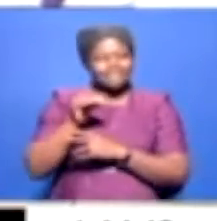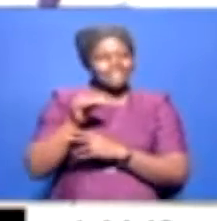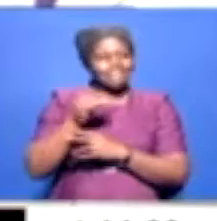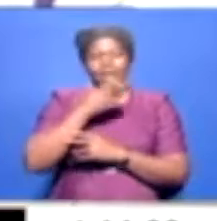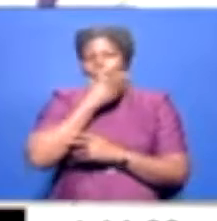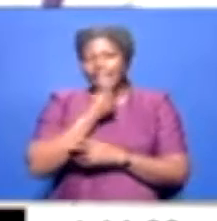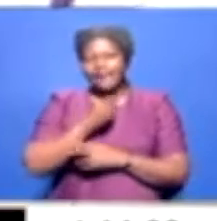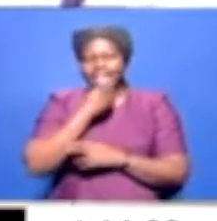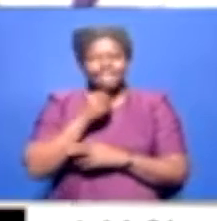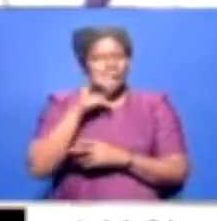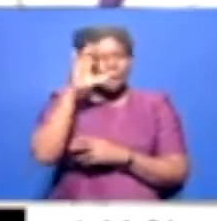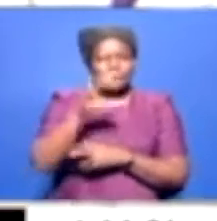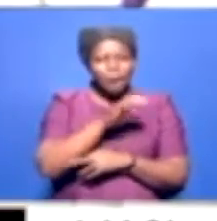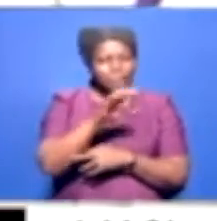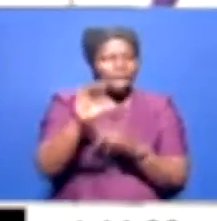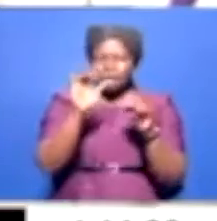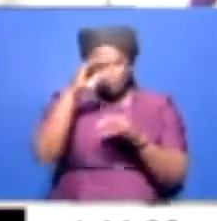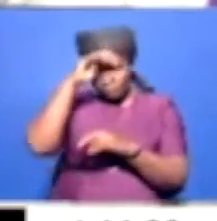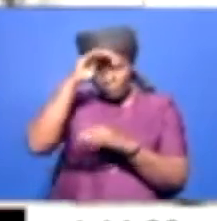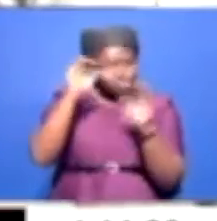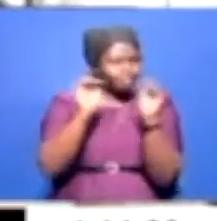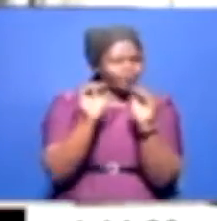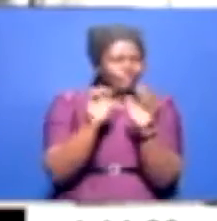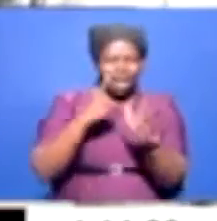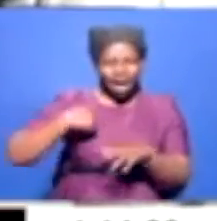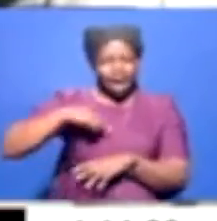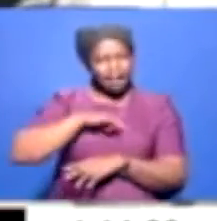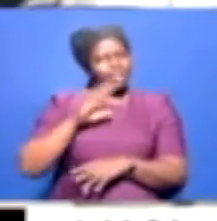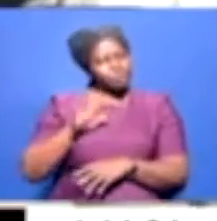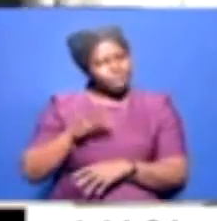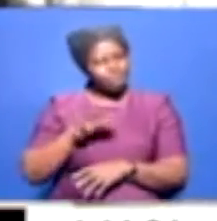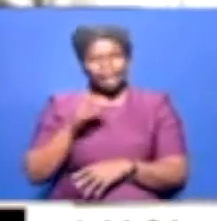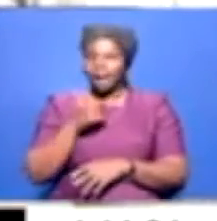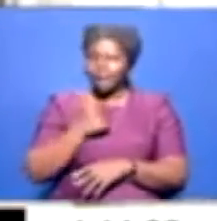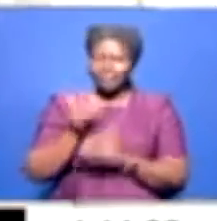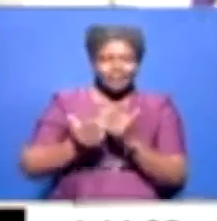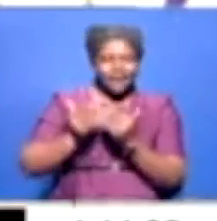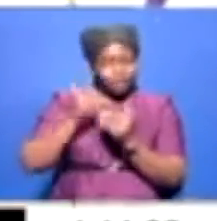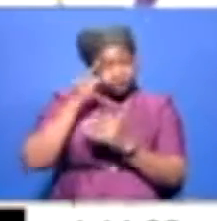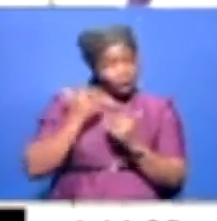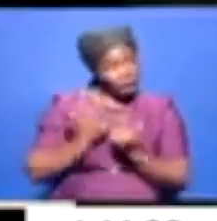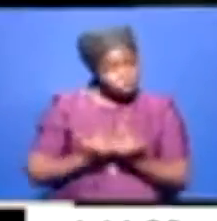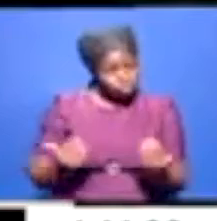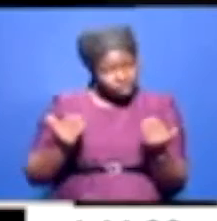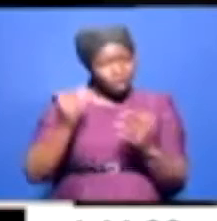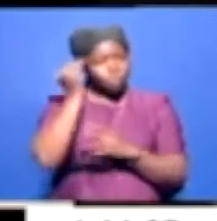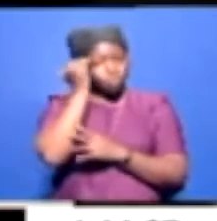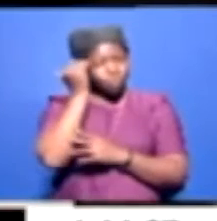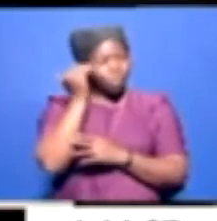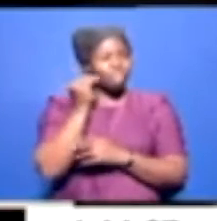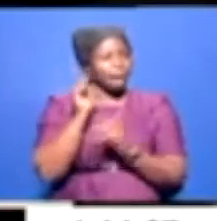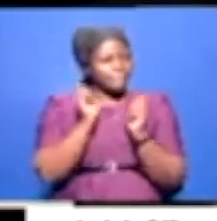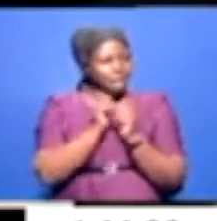kwamba hawana mwelekeo. Wa mama tumebeba watoto wetu na tunajua uchungu wa kumpoteza mtoto.